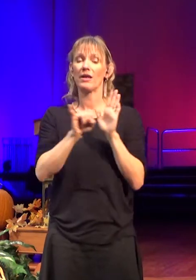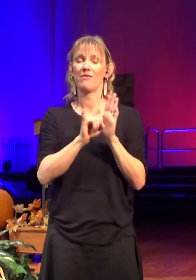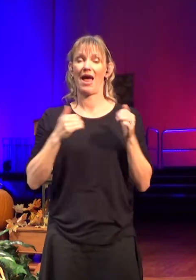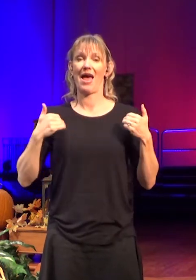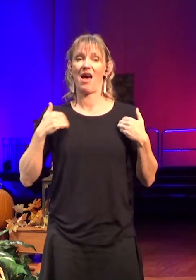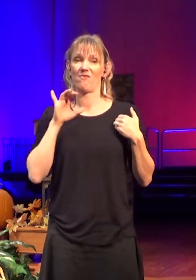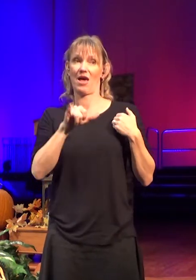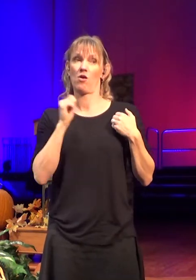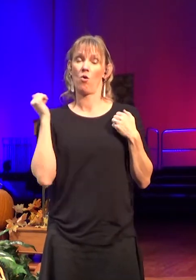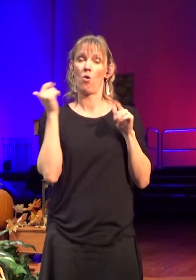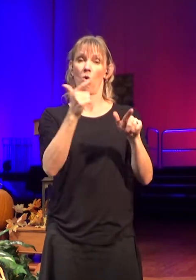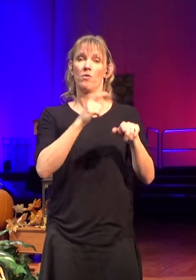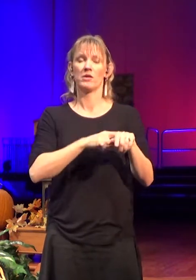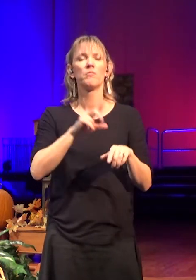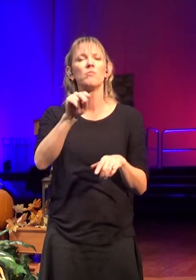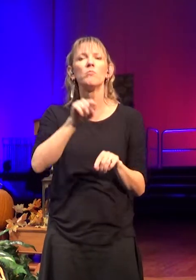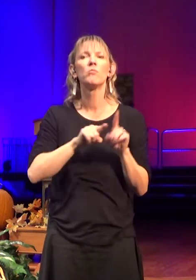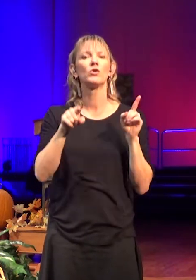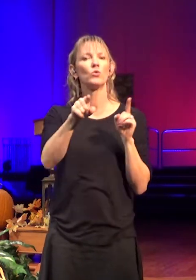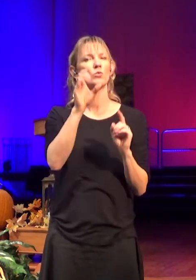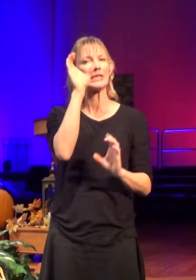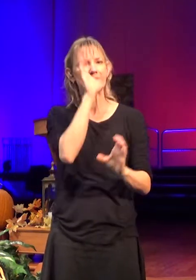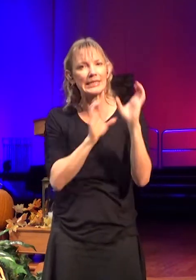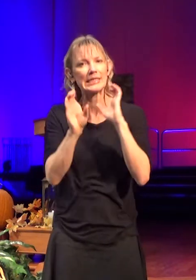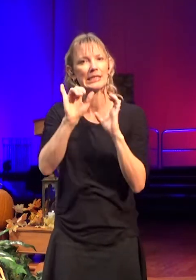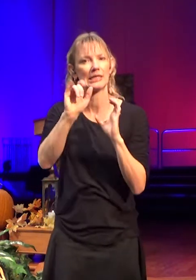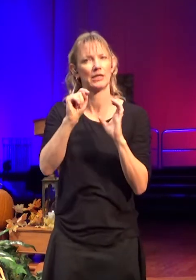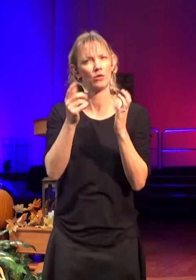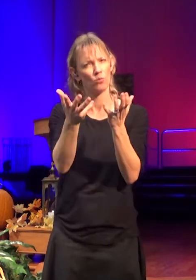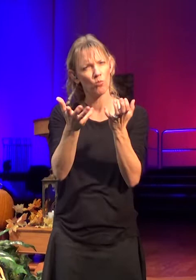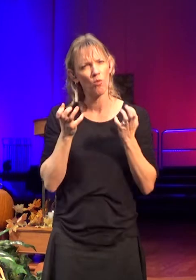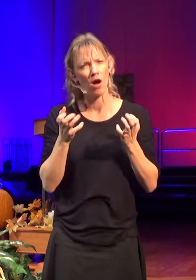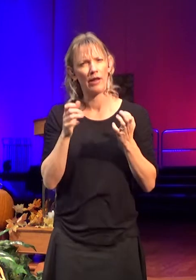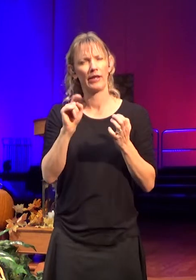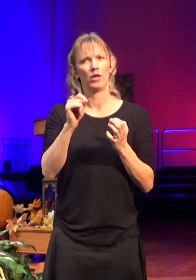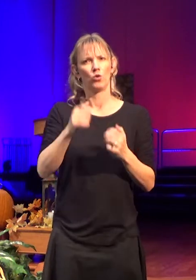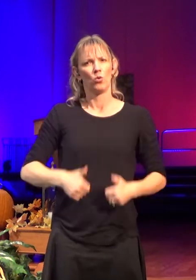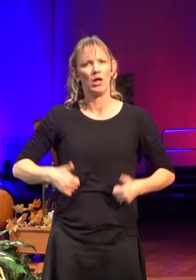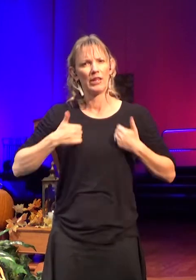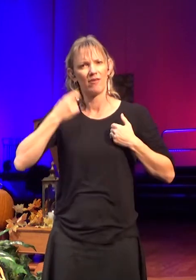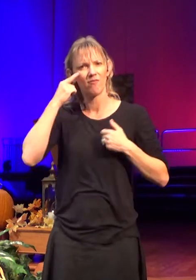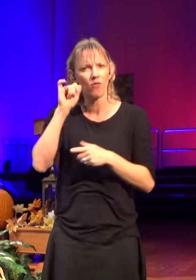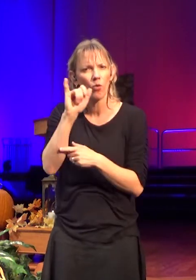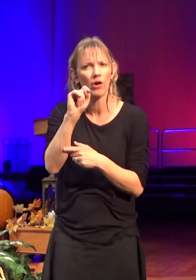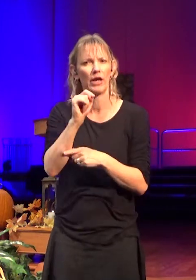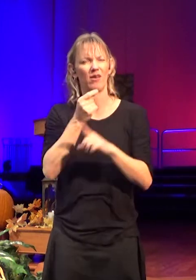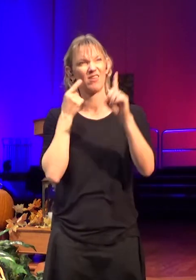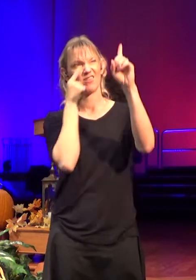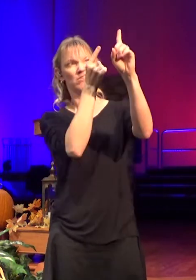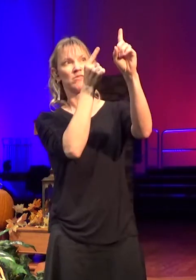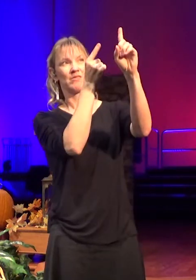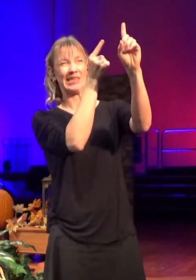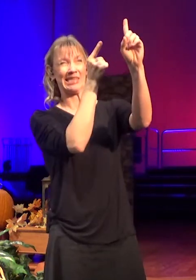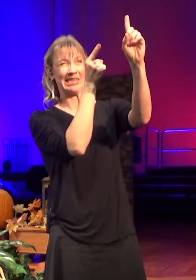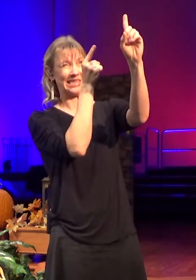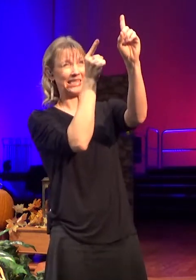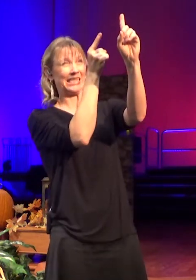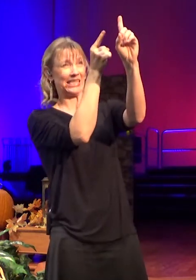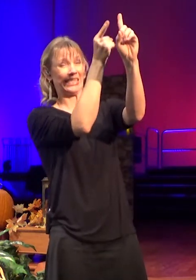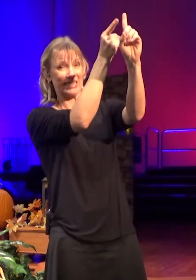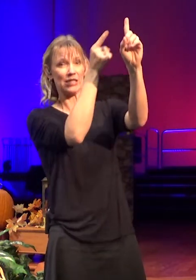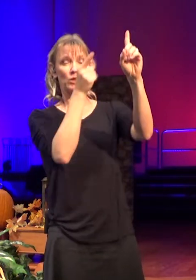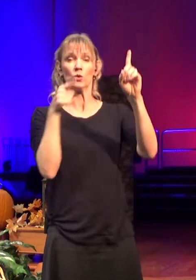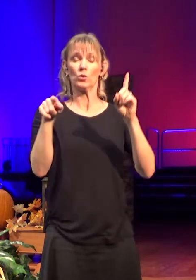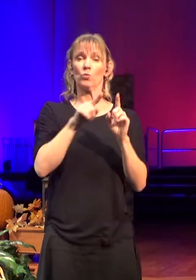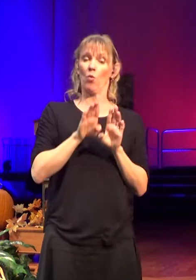you don't identify with having all the time, but it's something you seek and that you live for and towards,